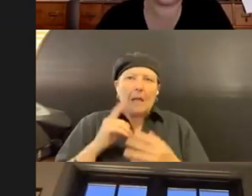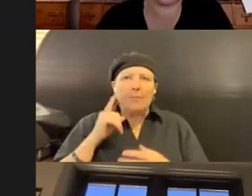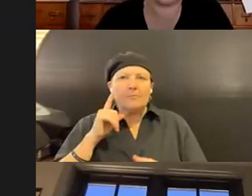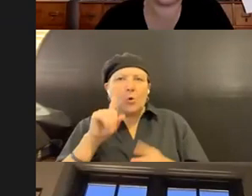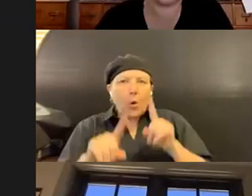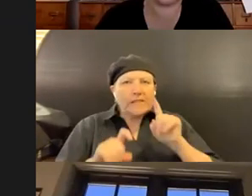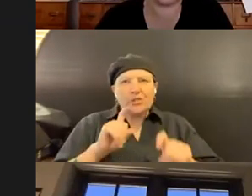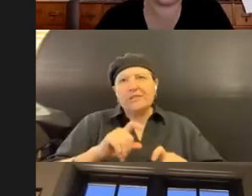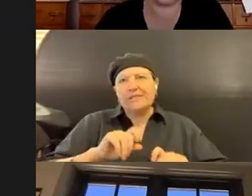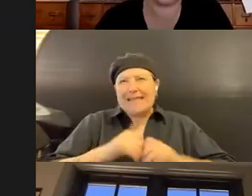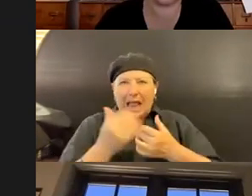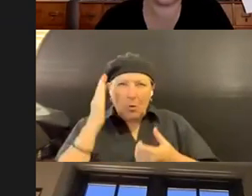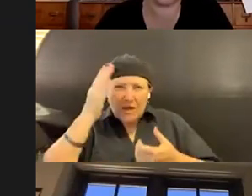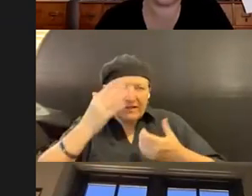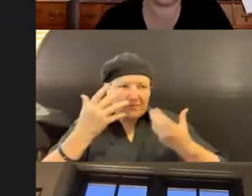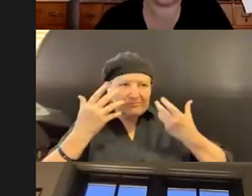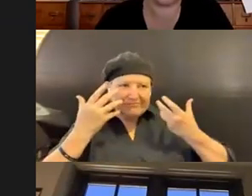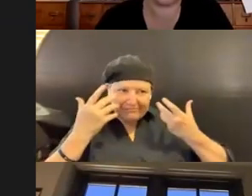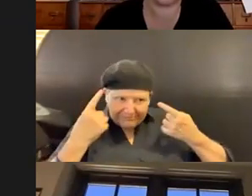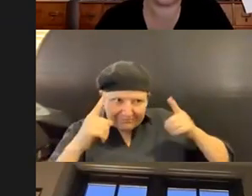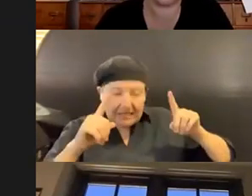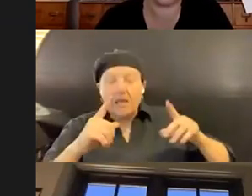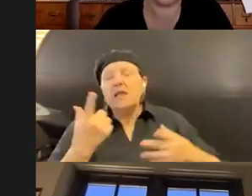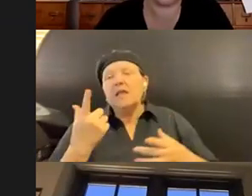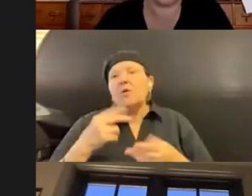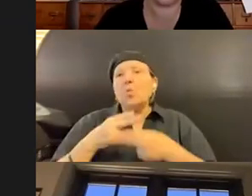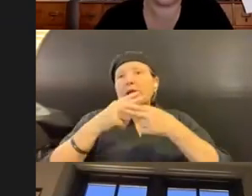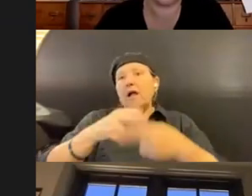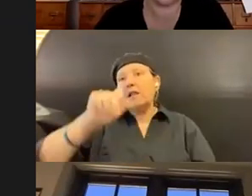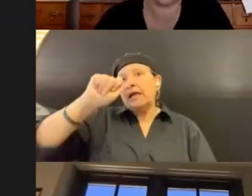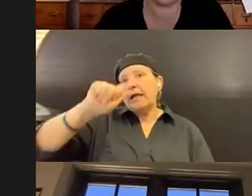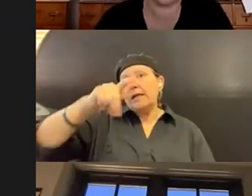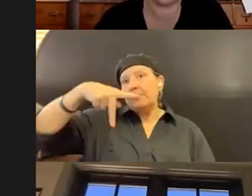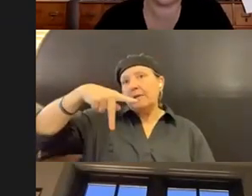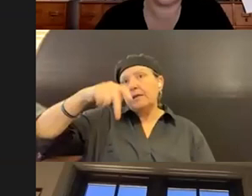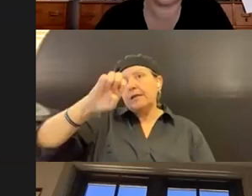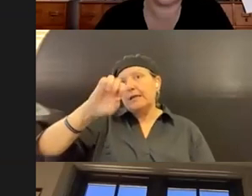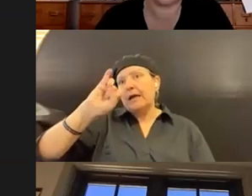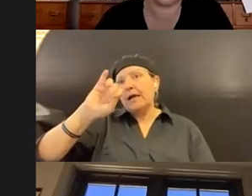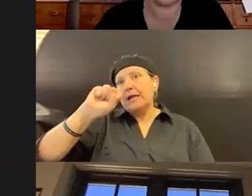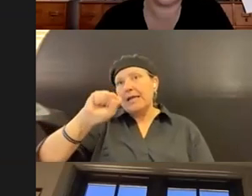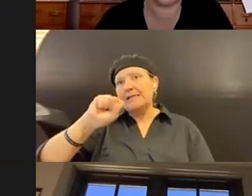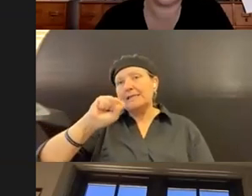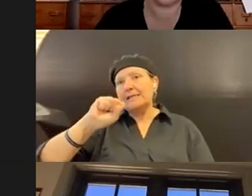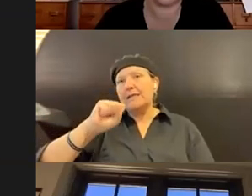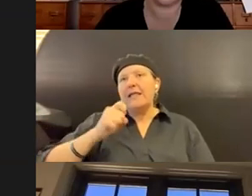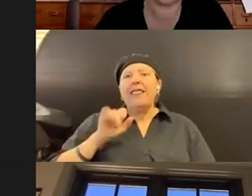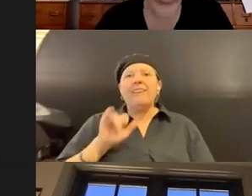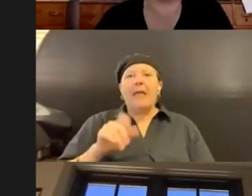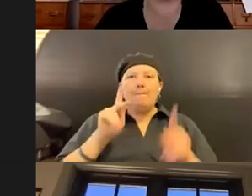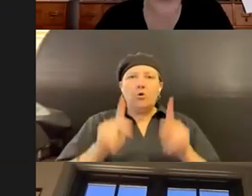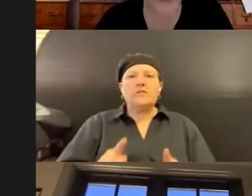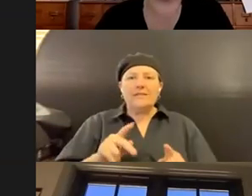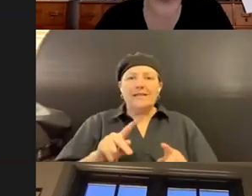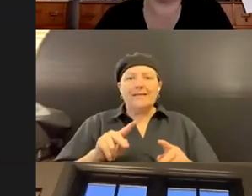still trying to finalize that information. What we call our APEIS, which is our our administrator who oversees our special ed program. She